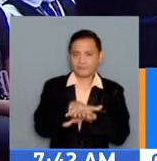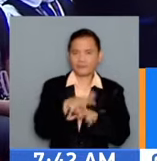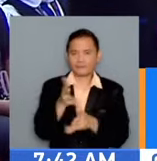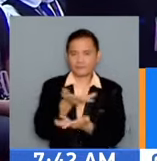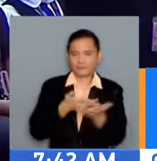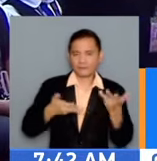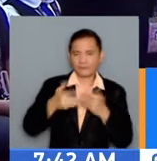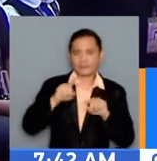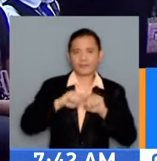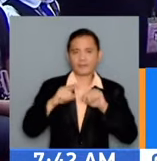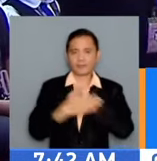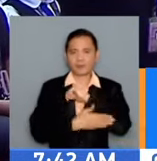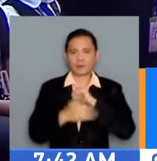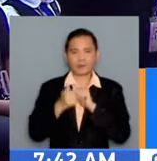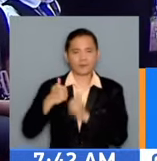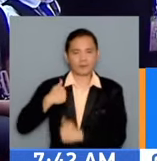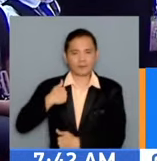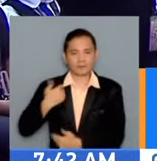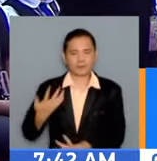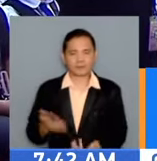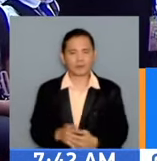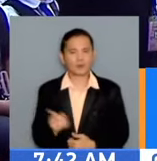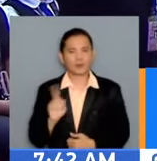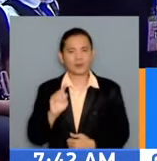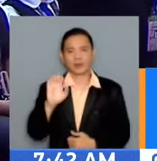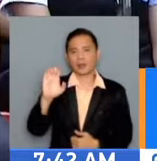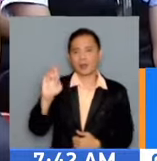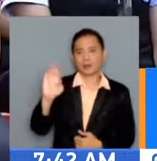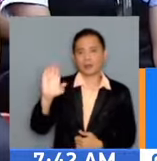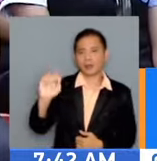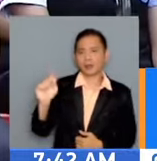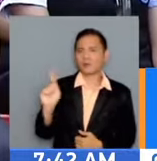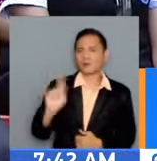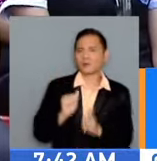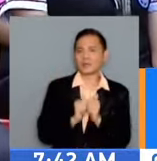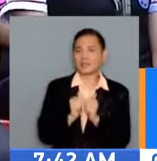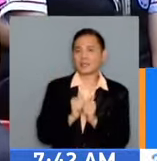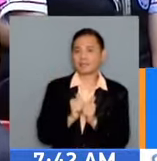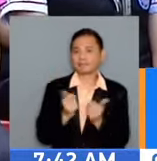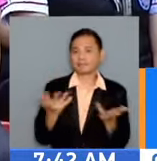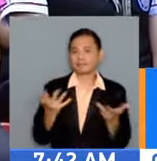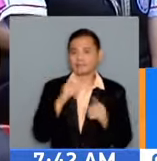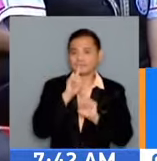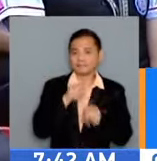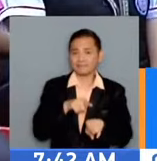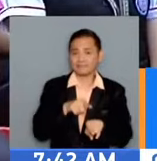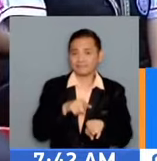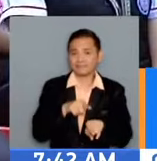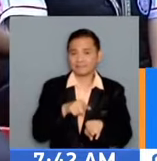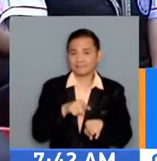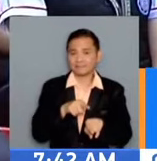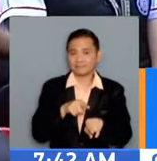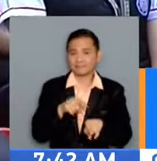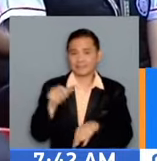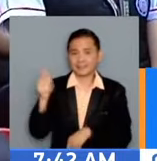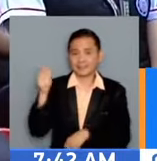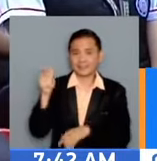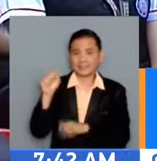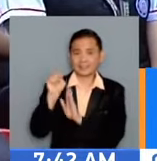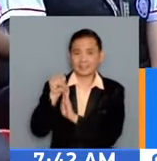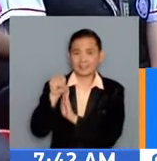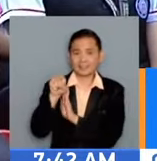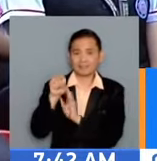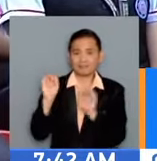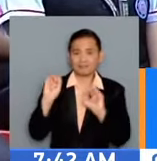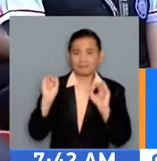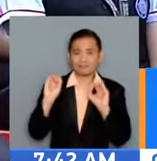forces. What does EDCA stand for? Ito na ha. So we are 10 seconds up already. All right, 10 seconds